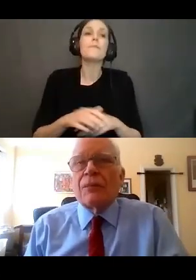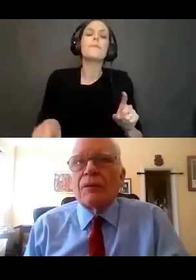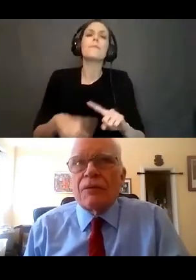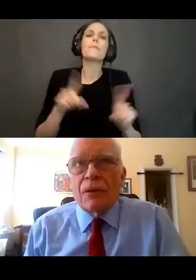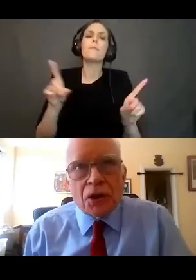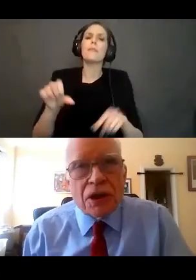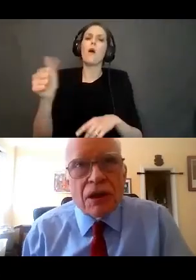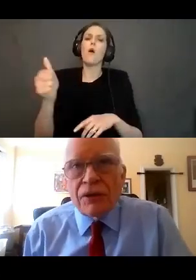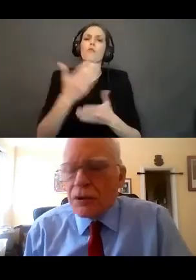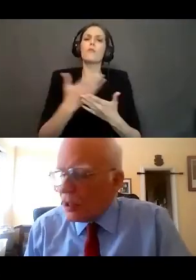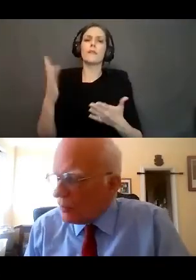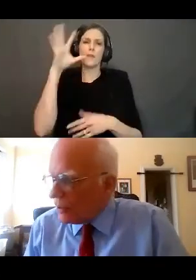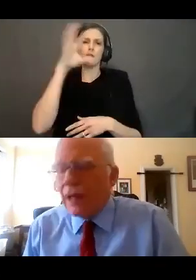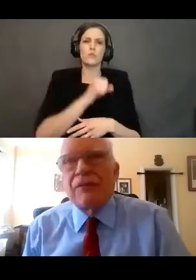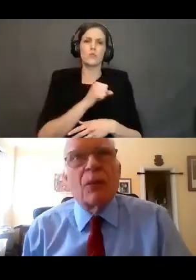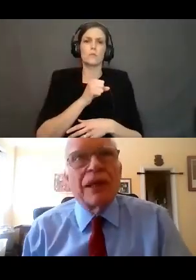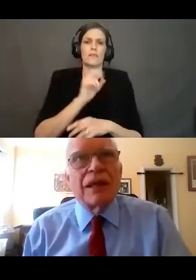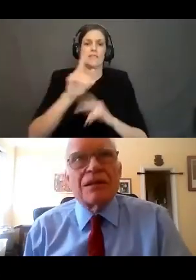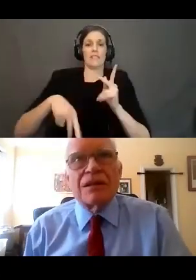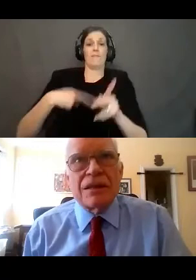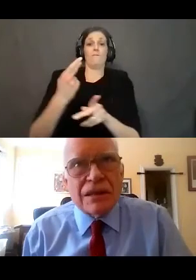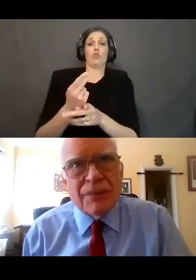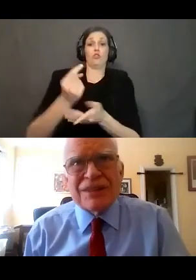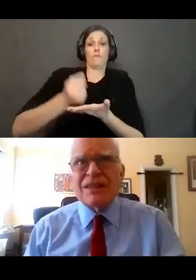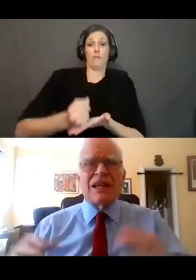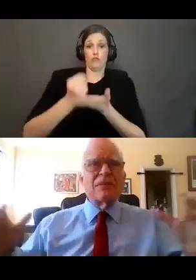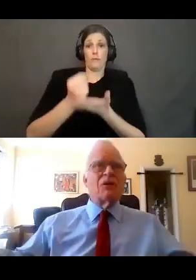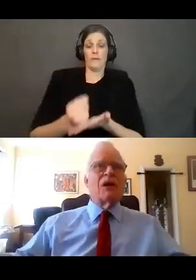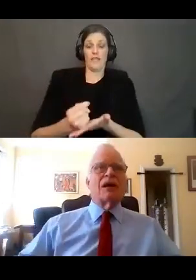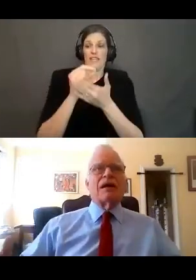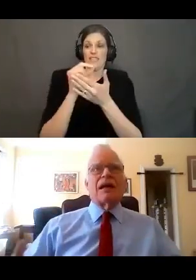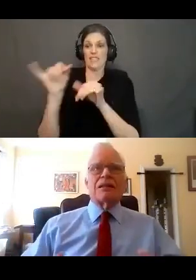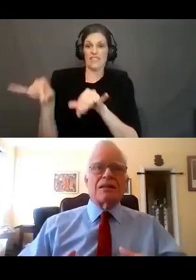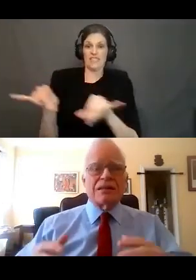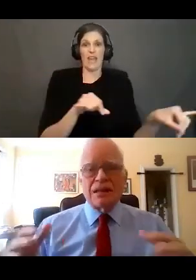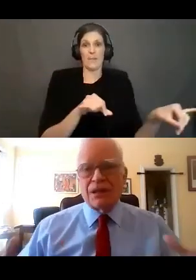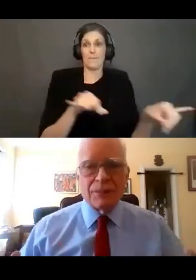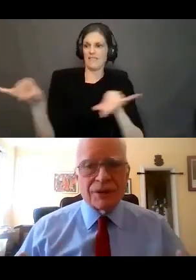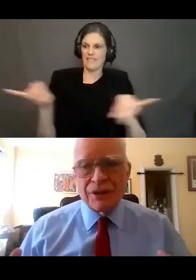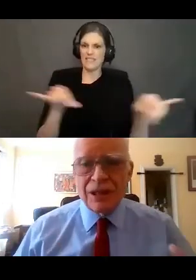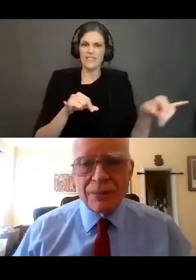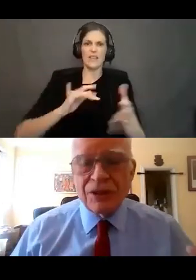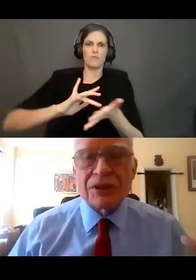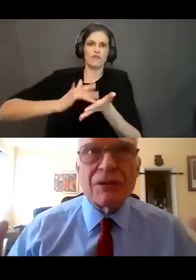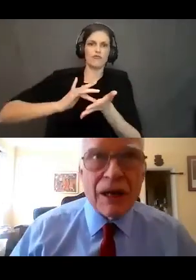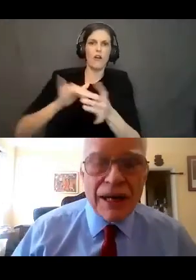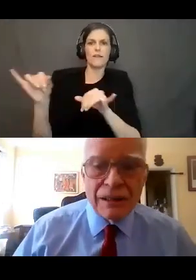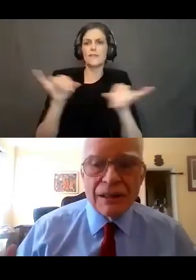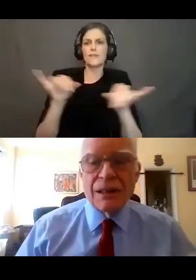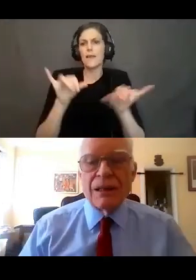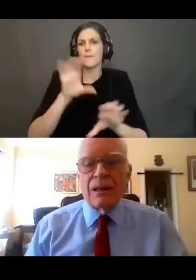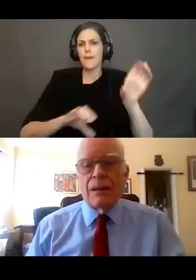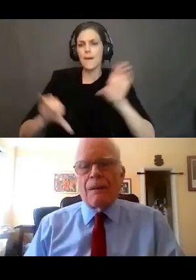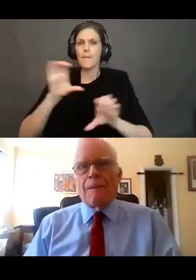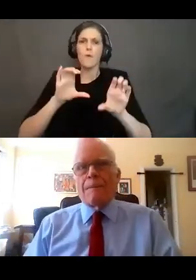the version of the treatment that everyone gets is the same. It's the same drug. It has the same chemical composition,